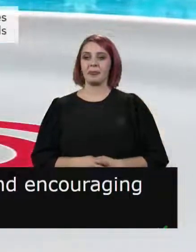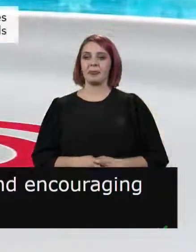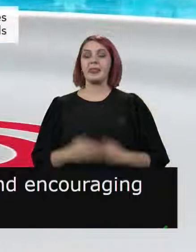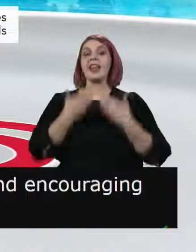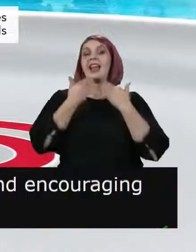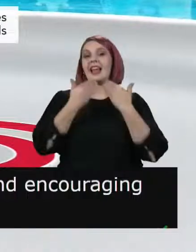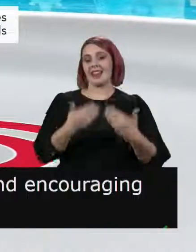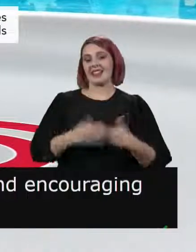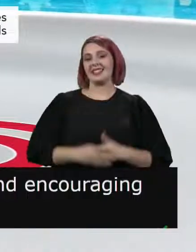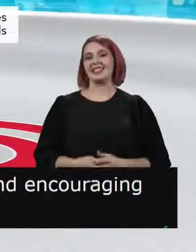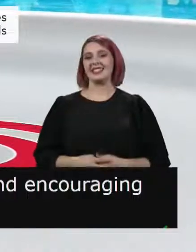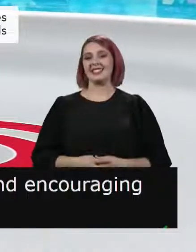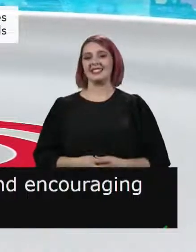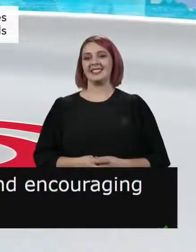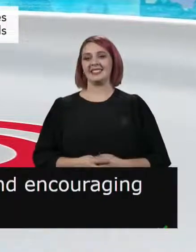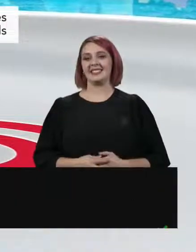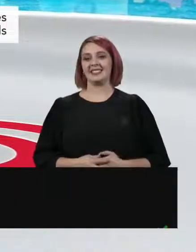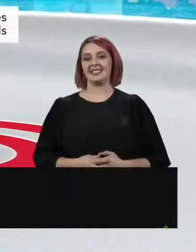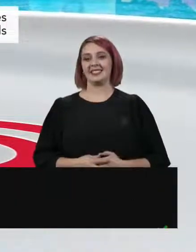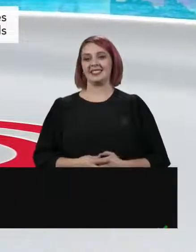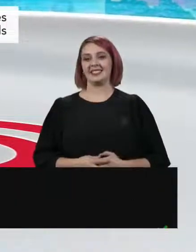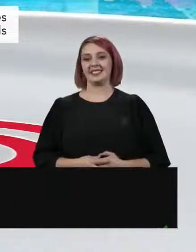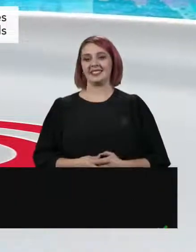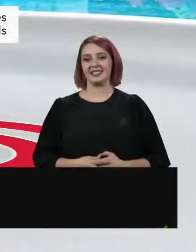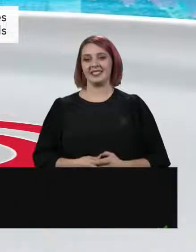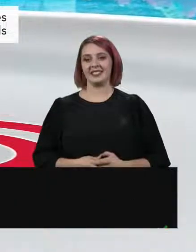Gracias, David. Thank you, David.